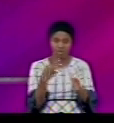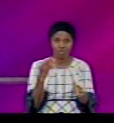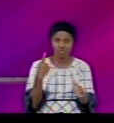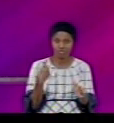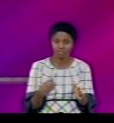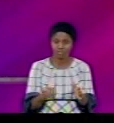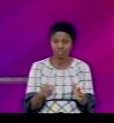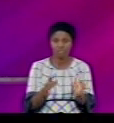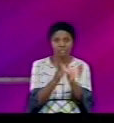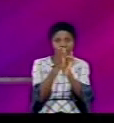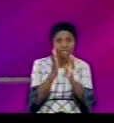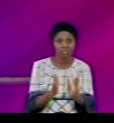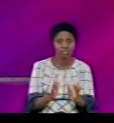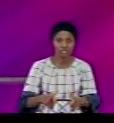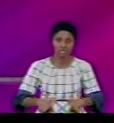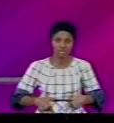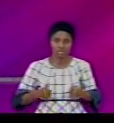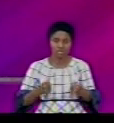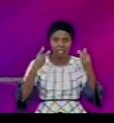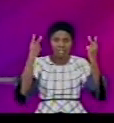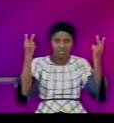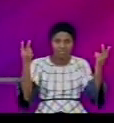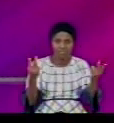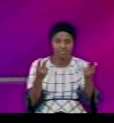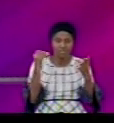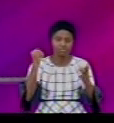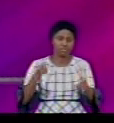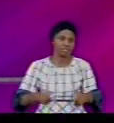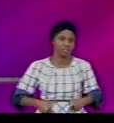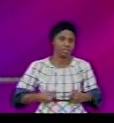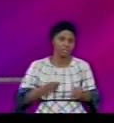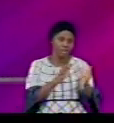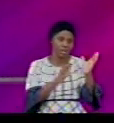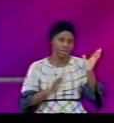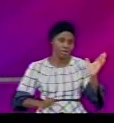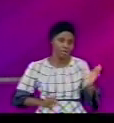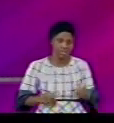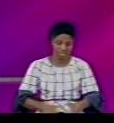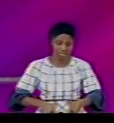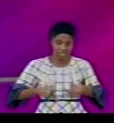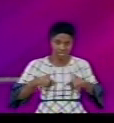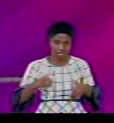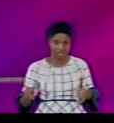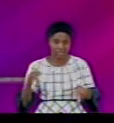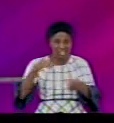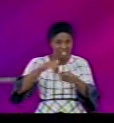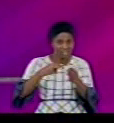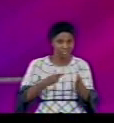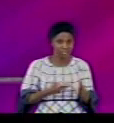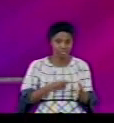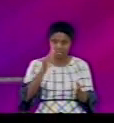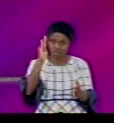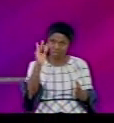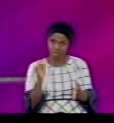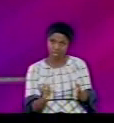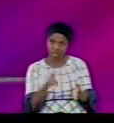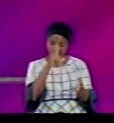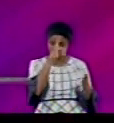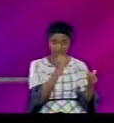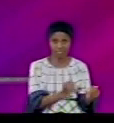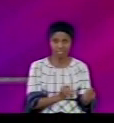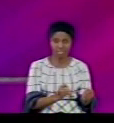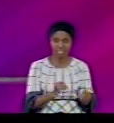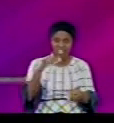life. Christ living is in us by faith, indwelling Christ. Christ living